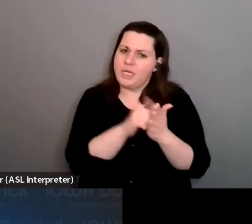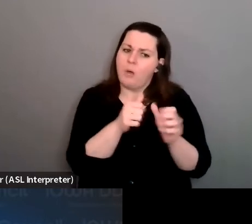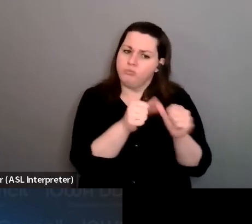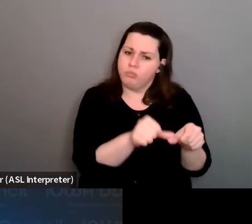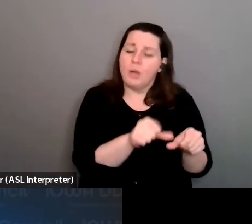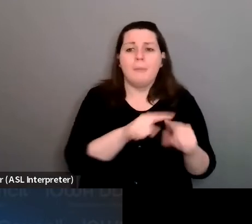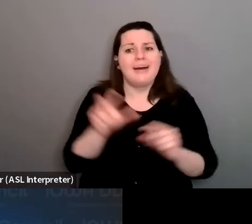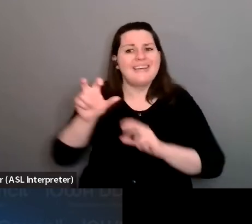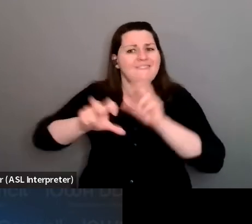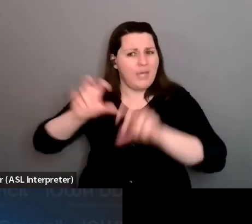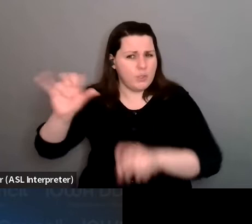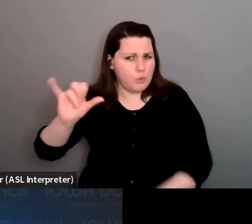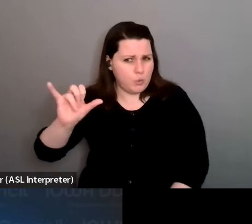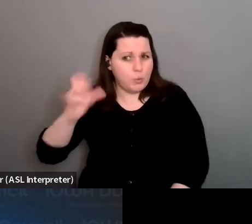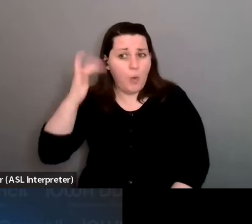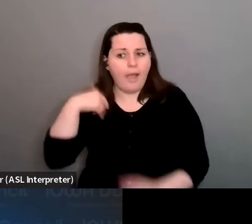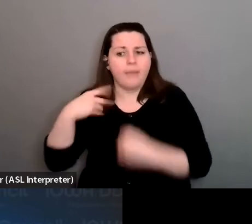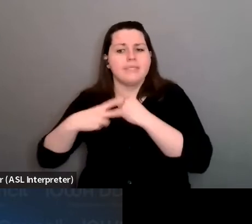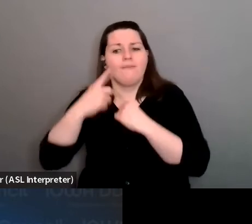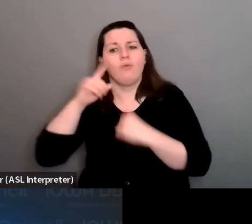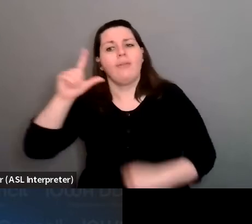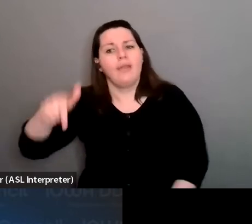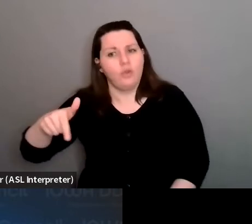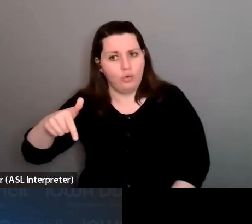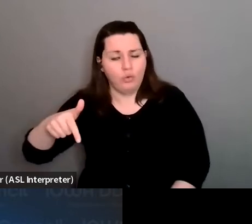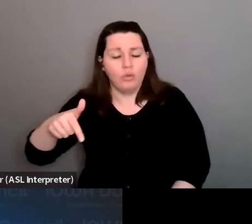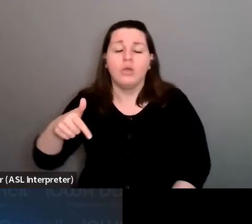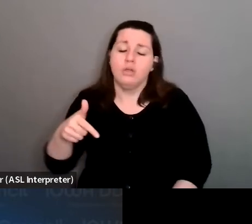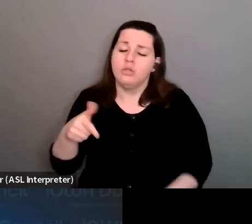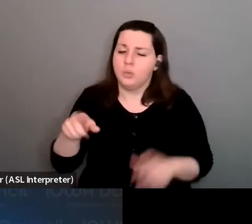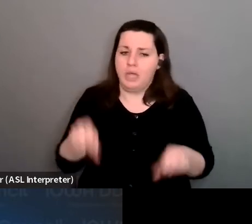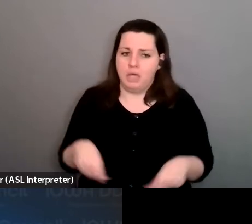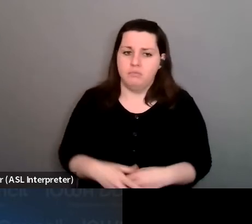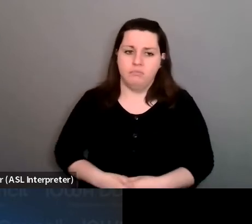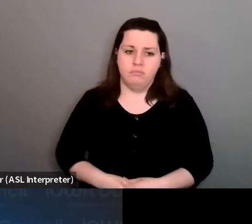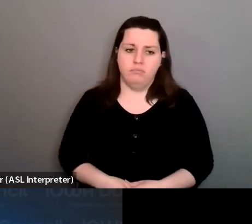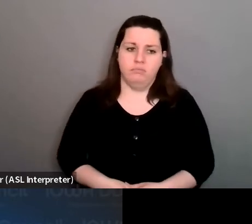some because I'm saving for something down the road, you have the ability to do that.